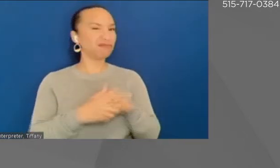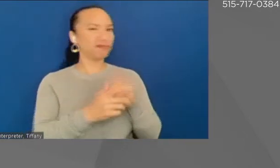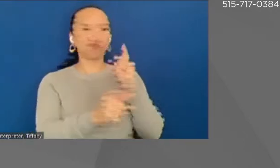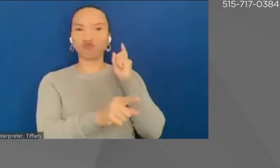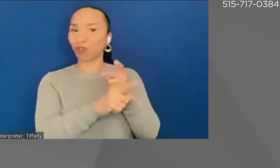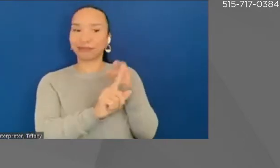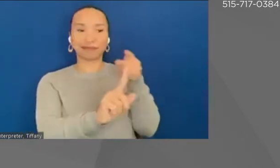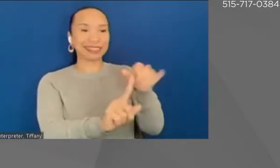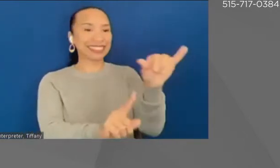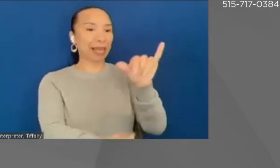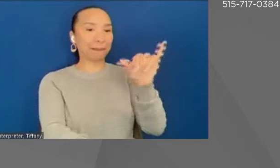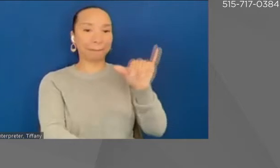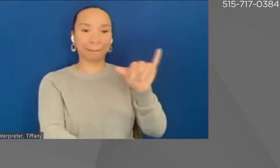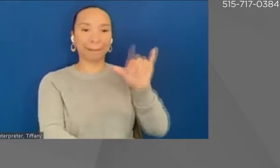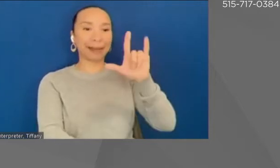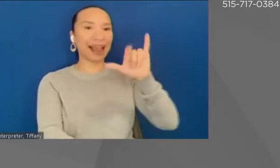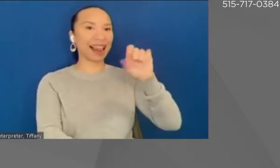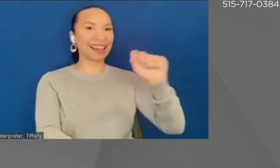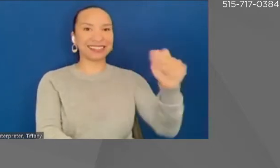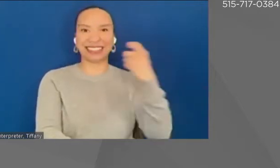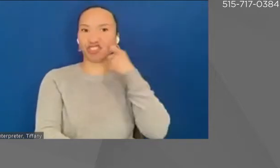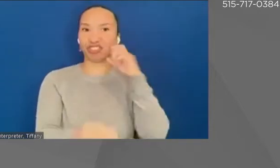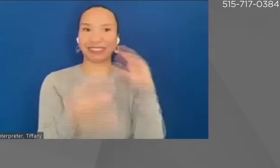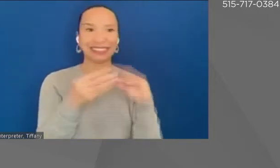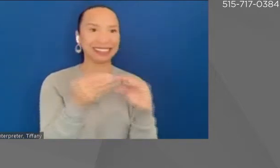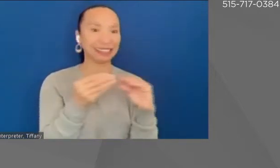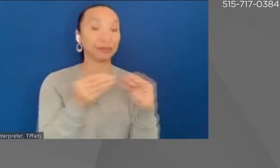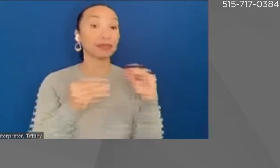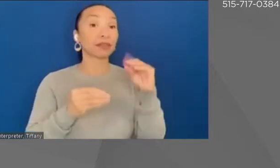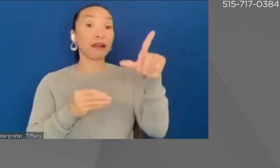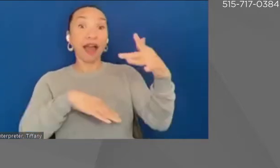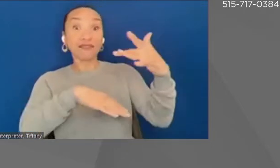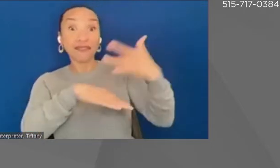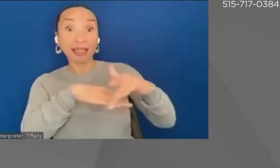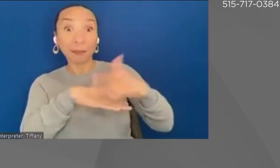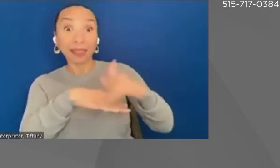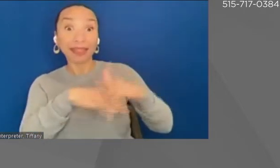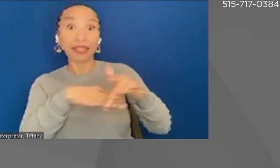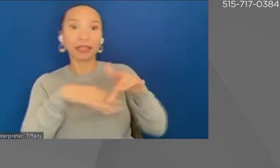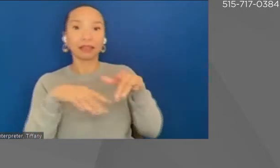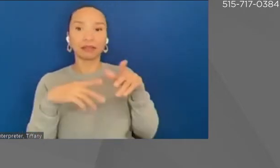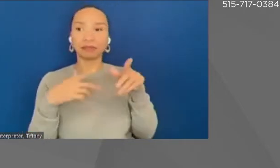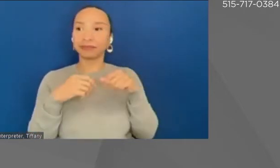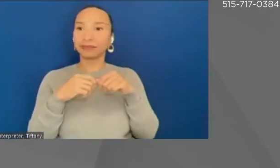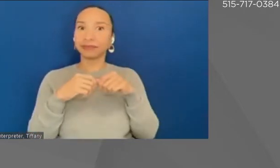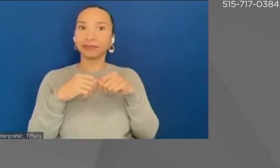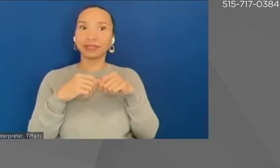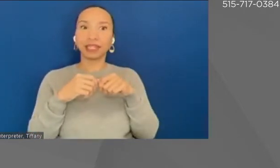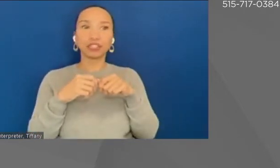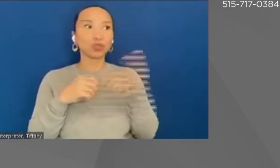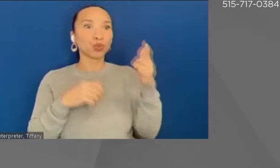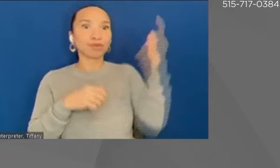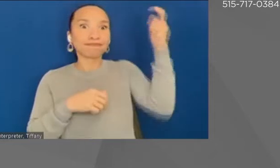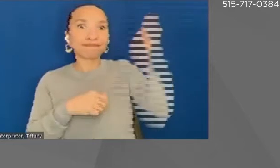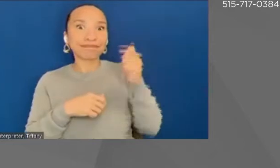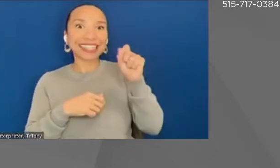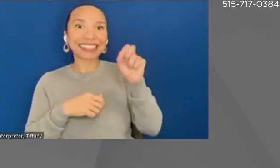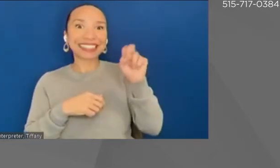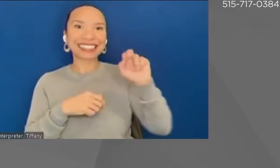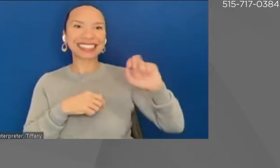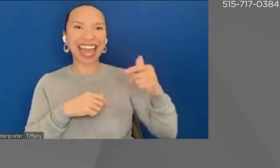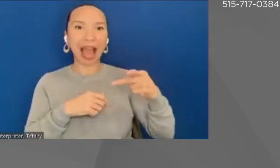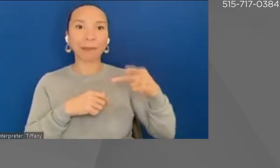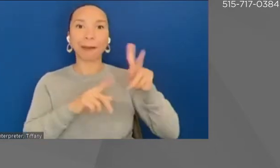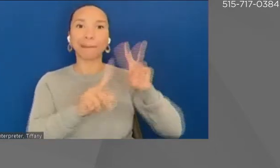was saying, with the availability and the option to utilize SNAP benefits online now, it's